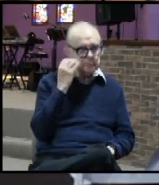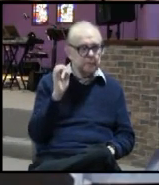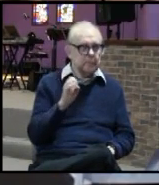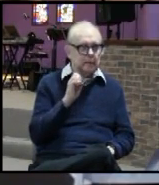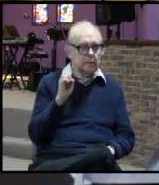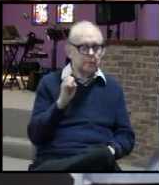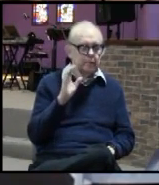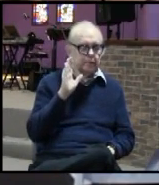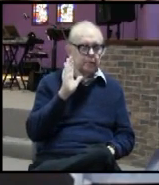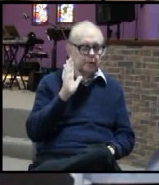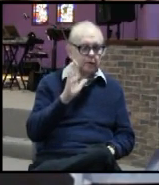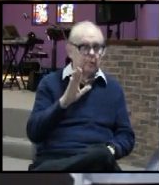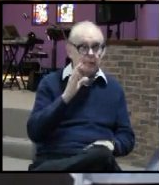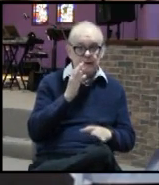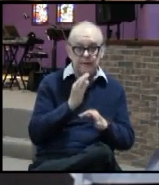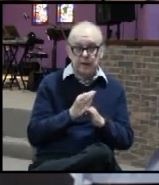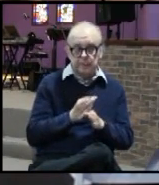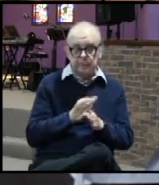your faith,